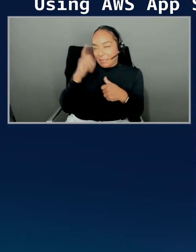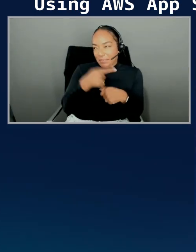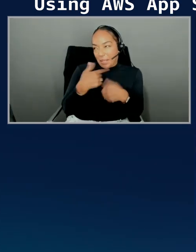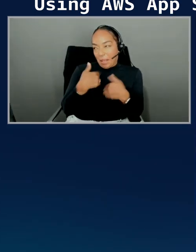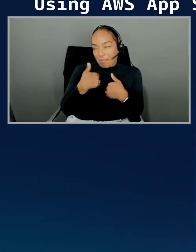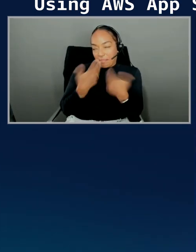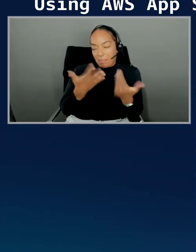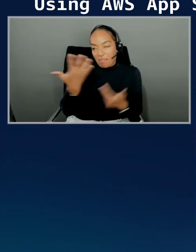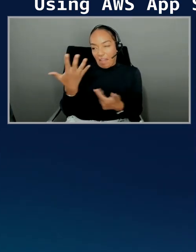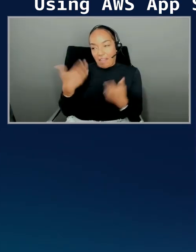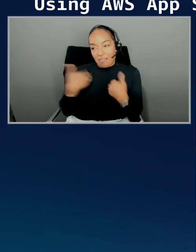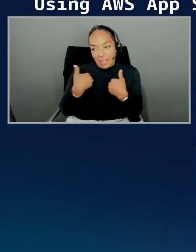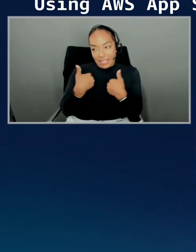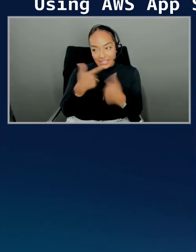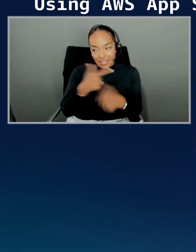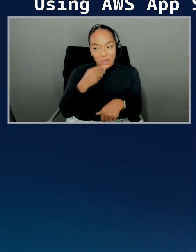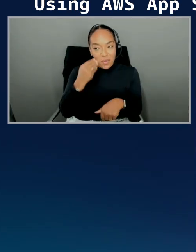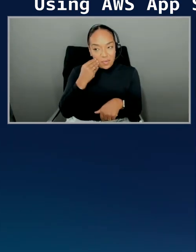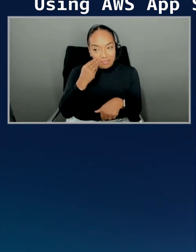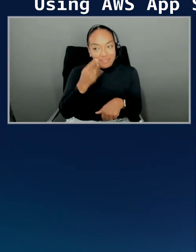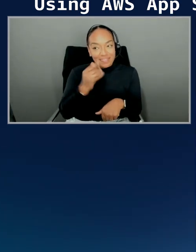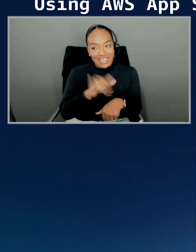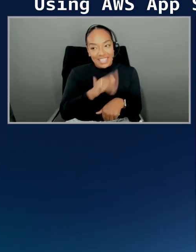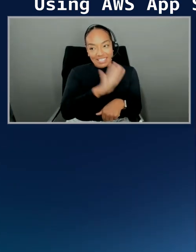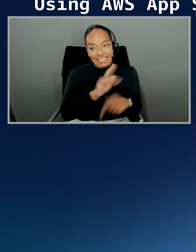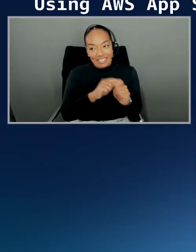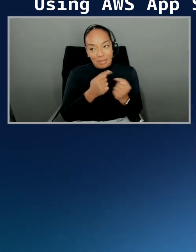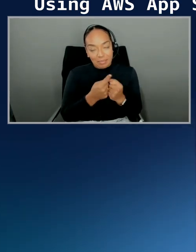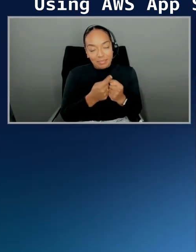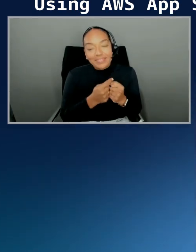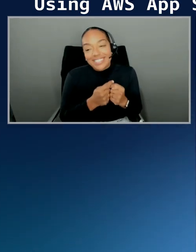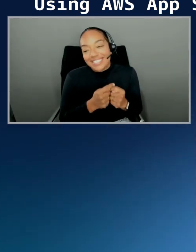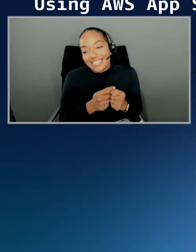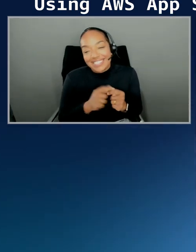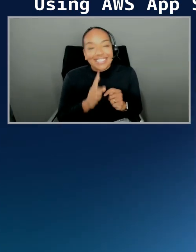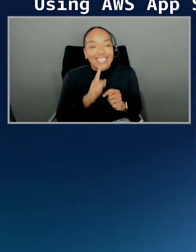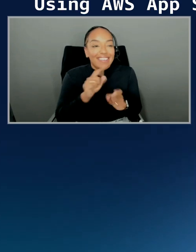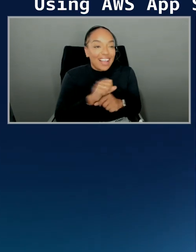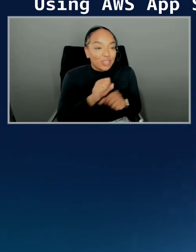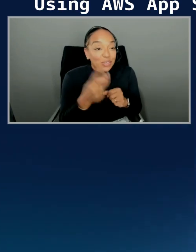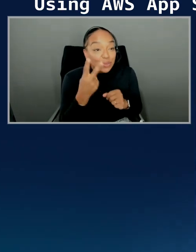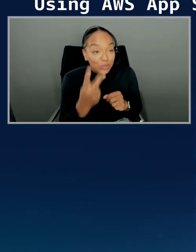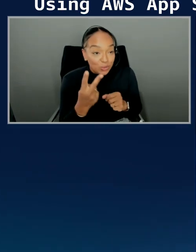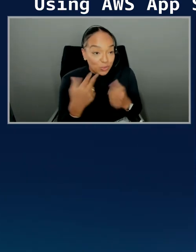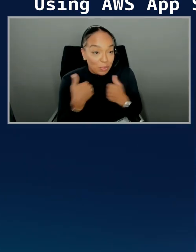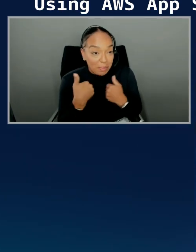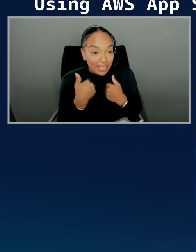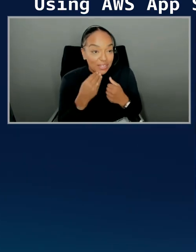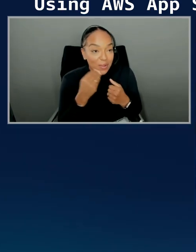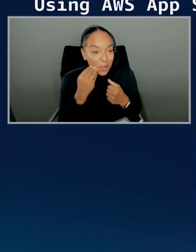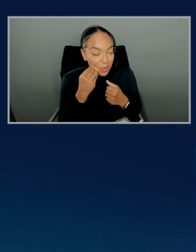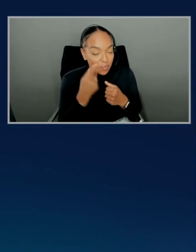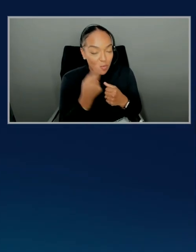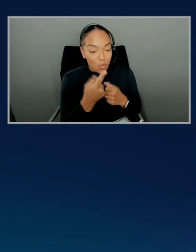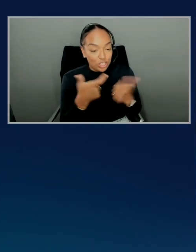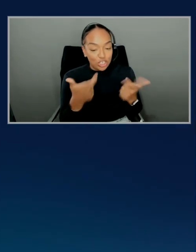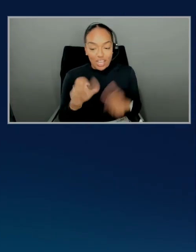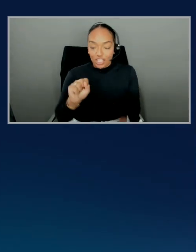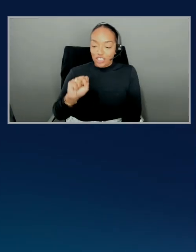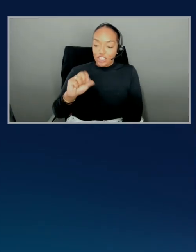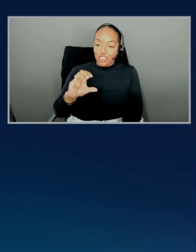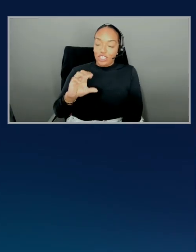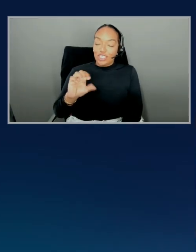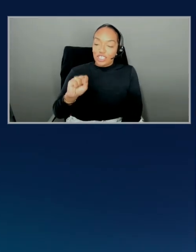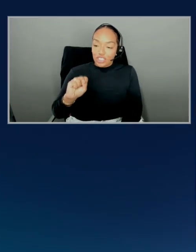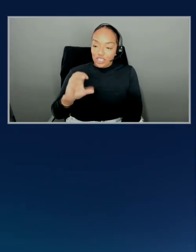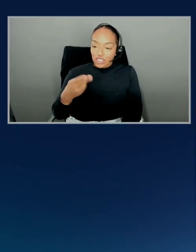of pets. Well, and it's his team. It's his product team. There's actually 2 pets at home. Okay. 1 giant schnauzer. Oh. 70 pounds. Oh,